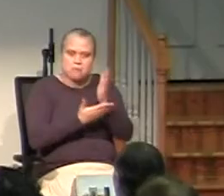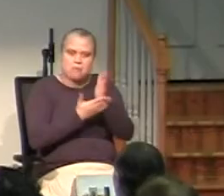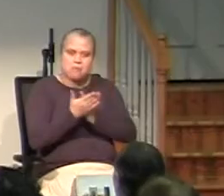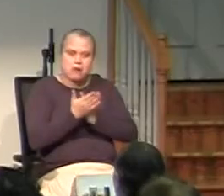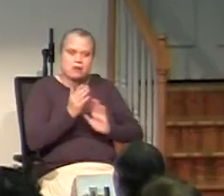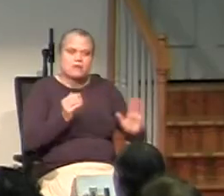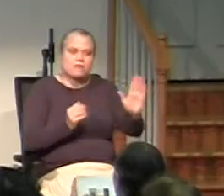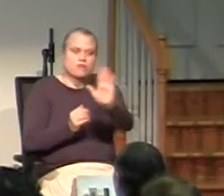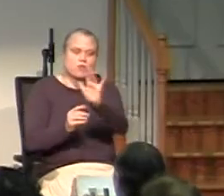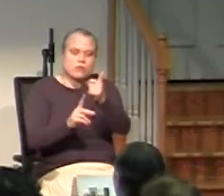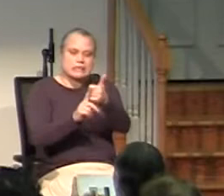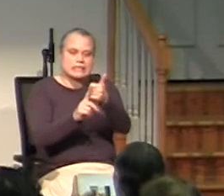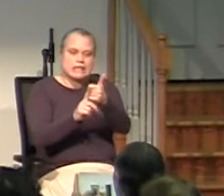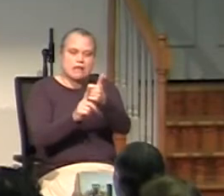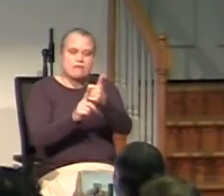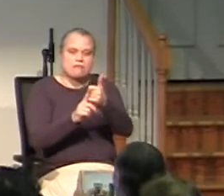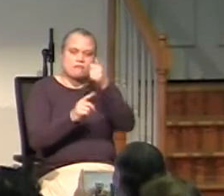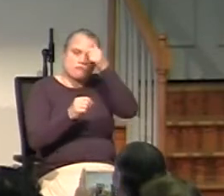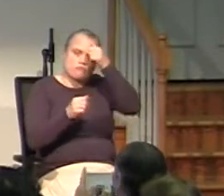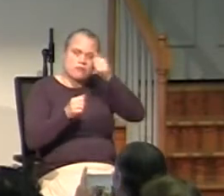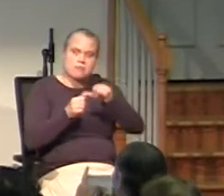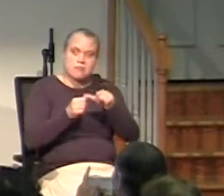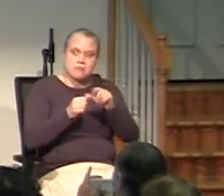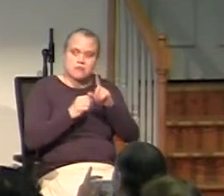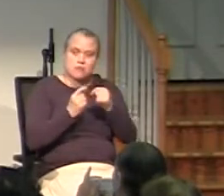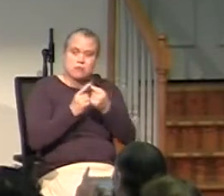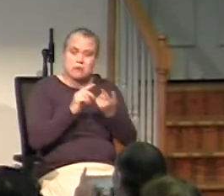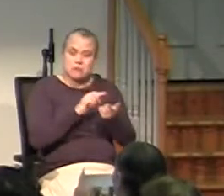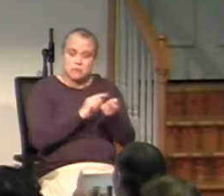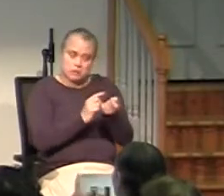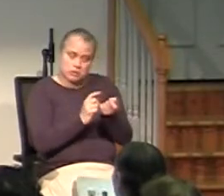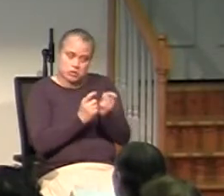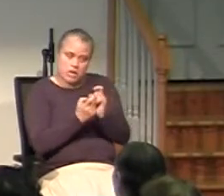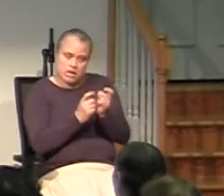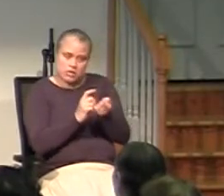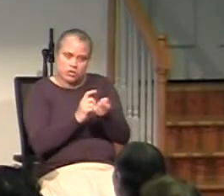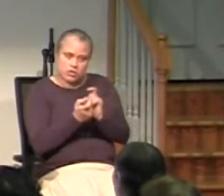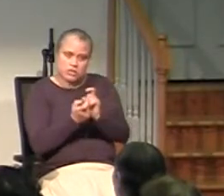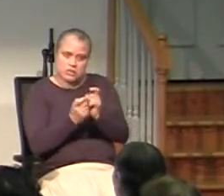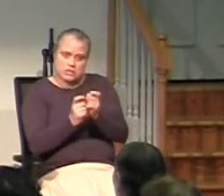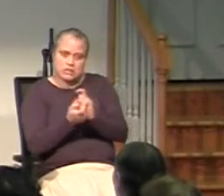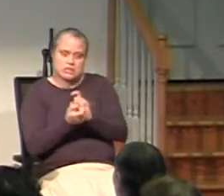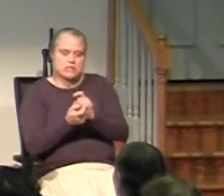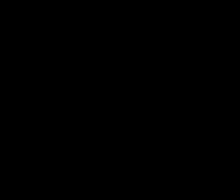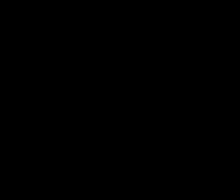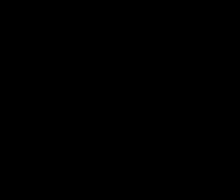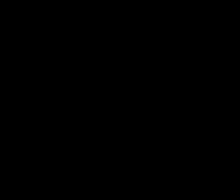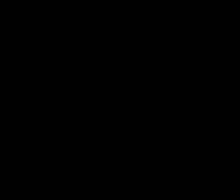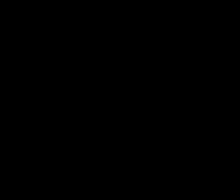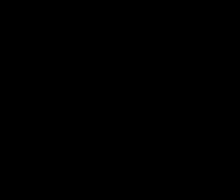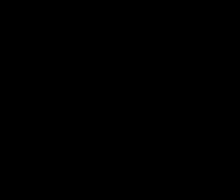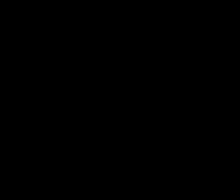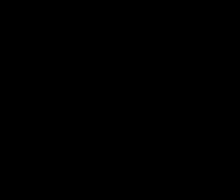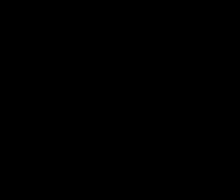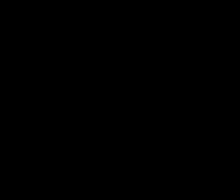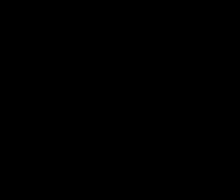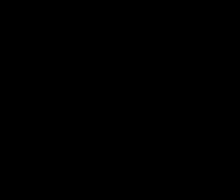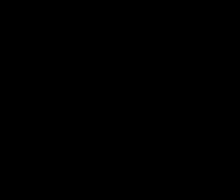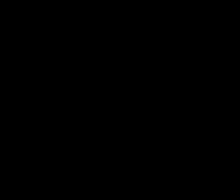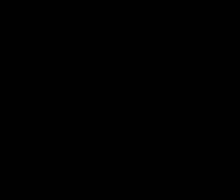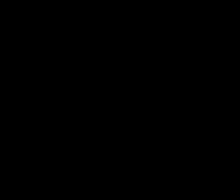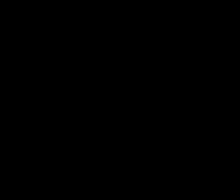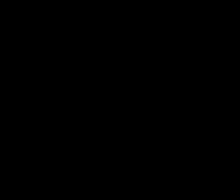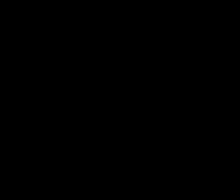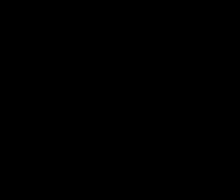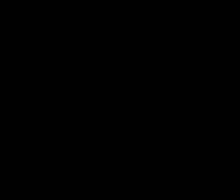myself. But we need to remember that when changes are taking place, God will never give up on us while habits